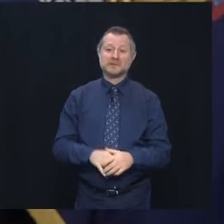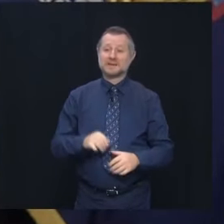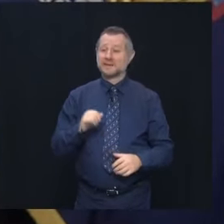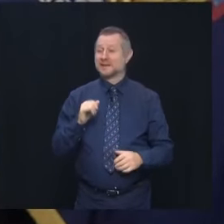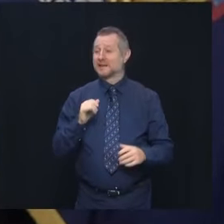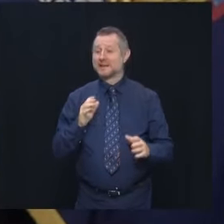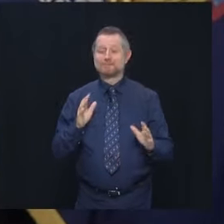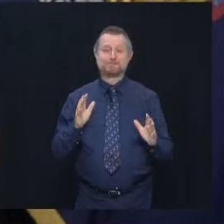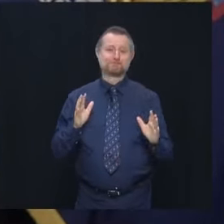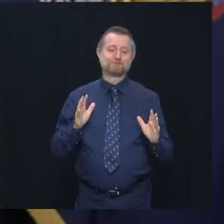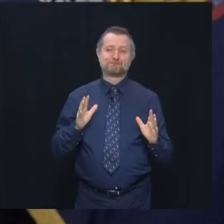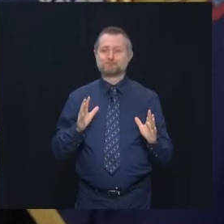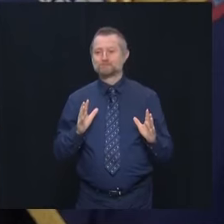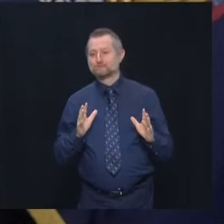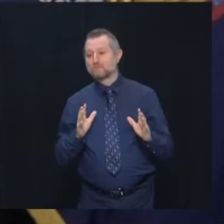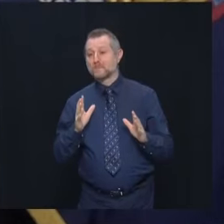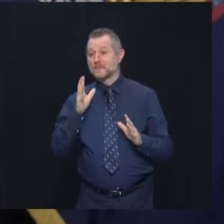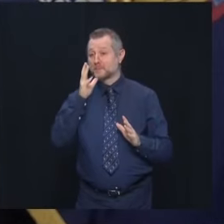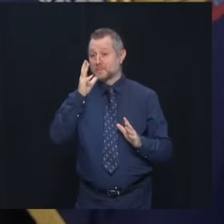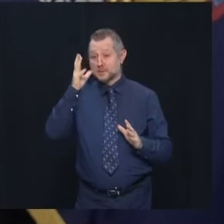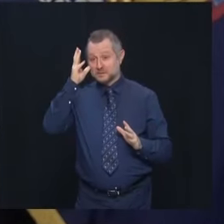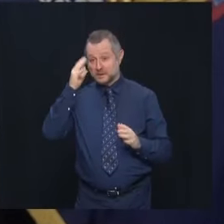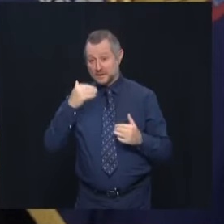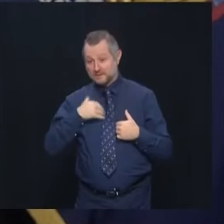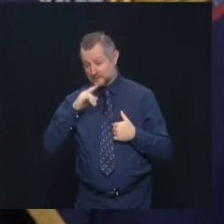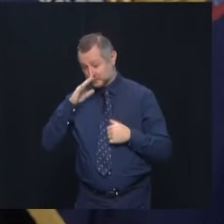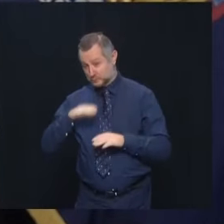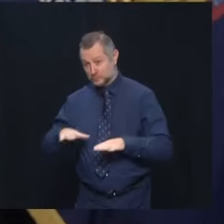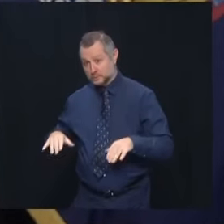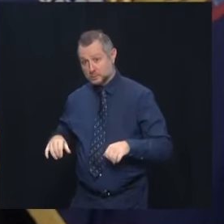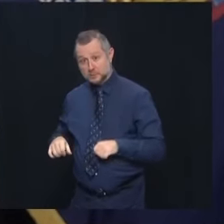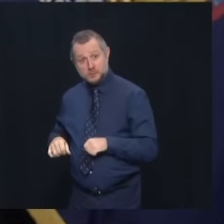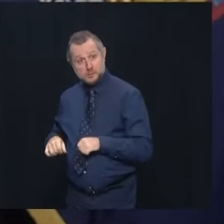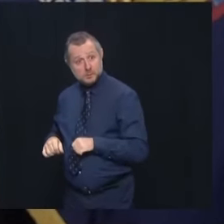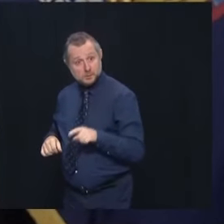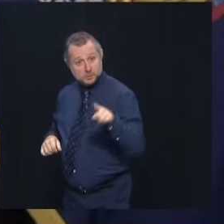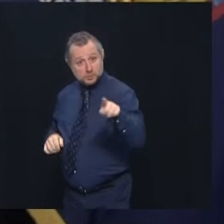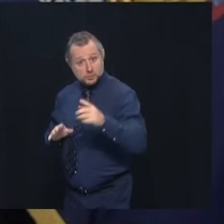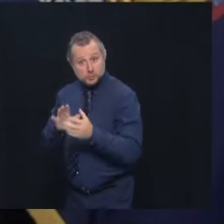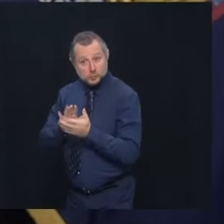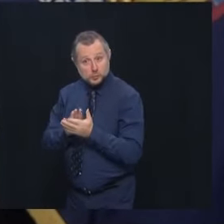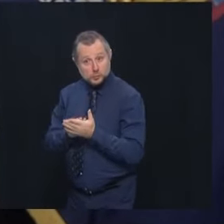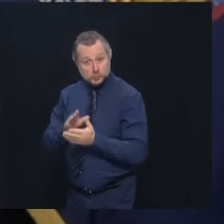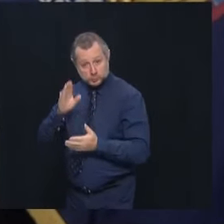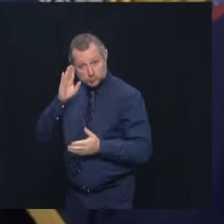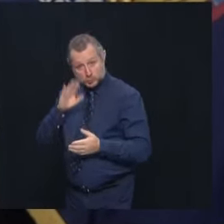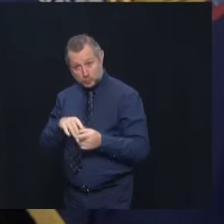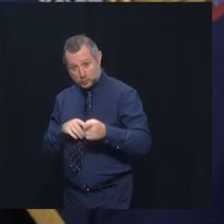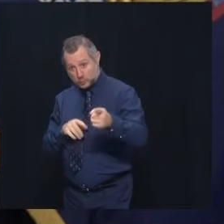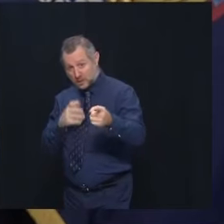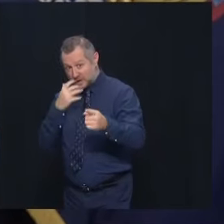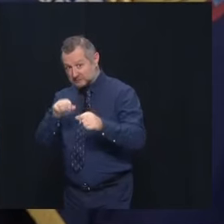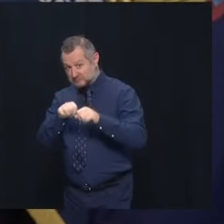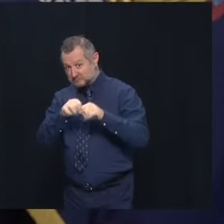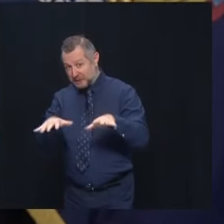If you're going to send a child into a school that you know is in a hotspot,